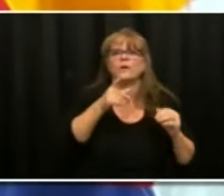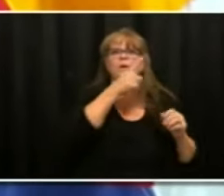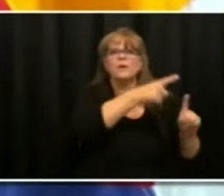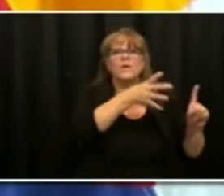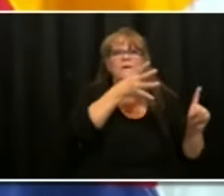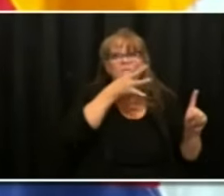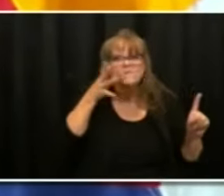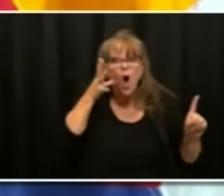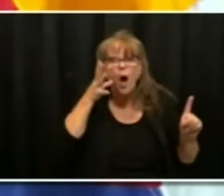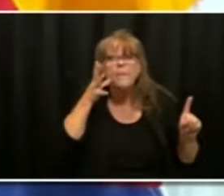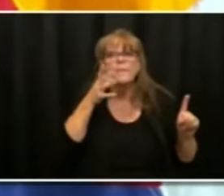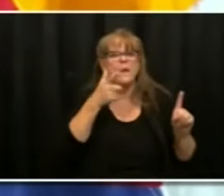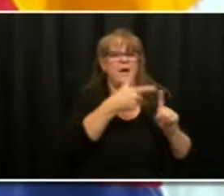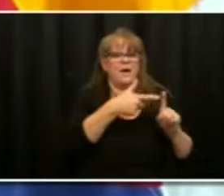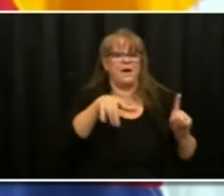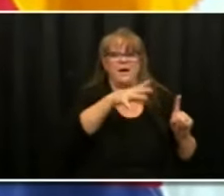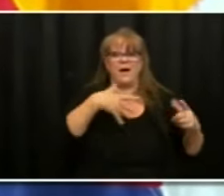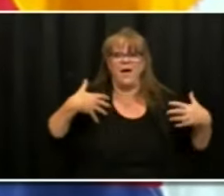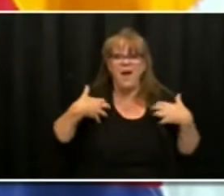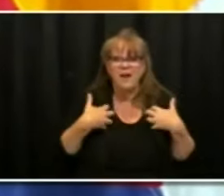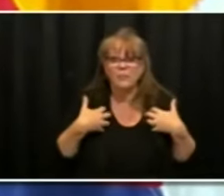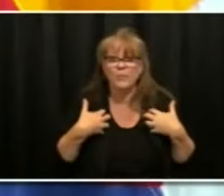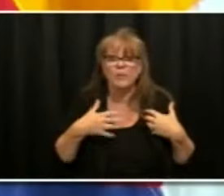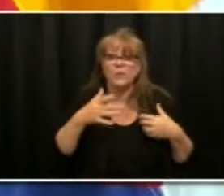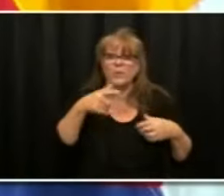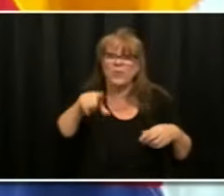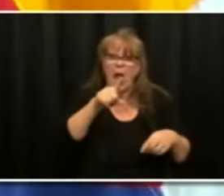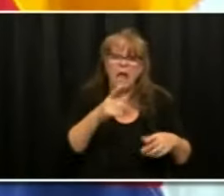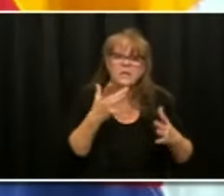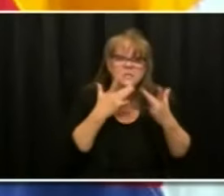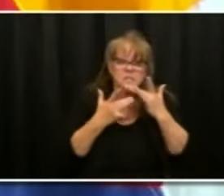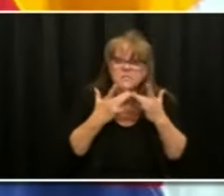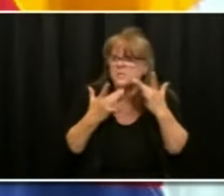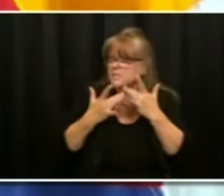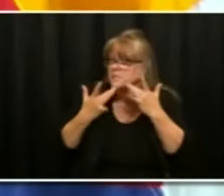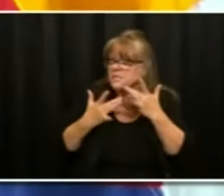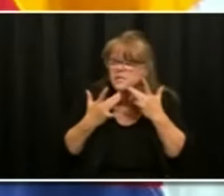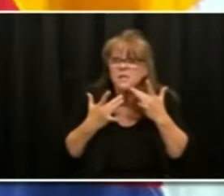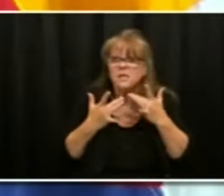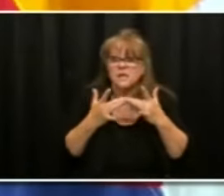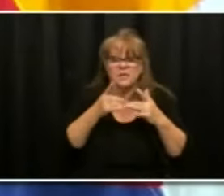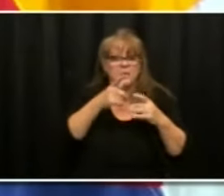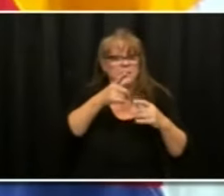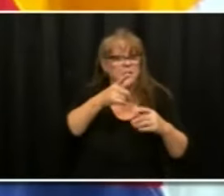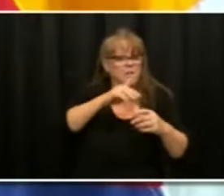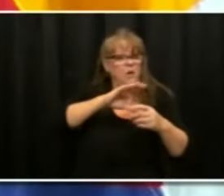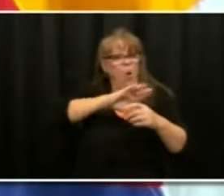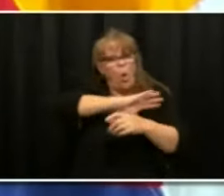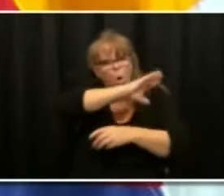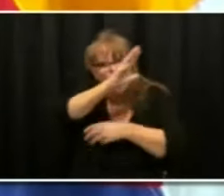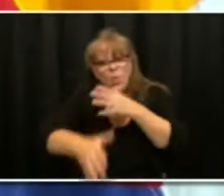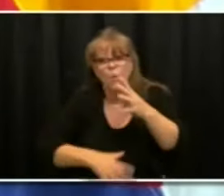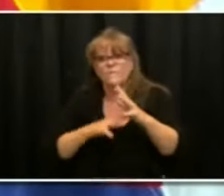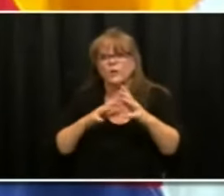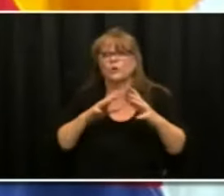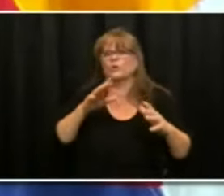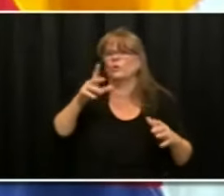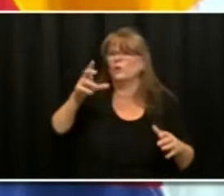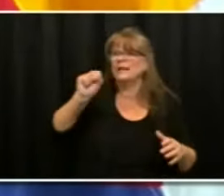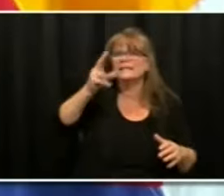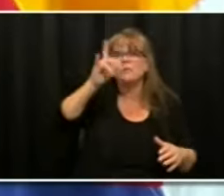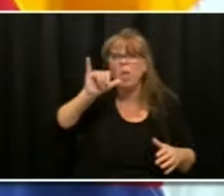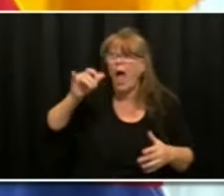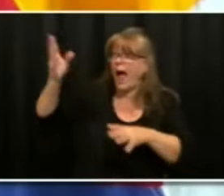pandemic. They've been navigating global supply chain disruptions and in many cases have had to overhaul their business plans